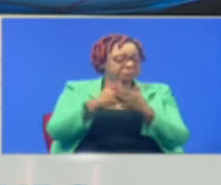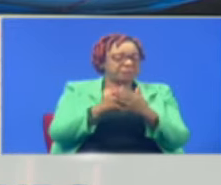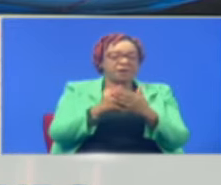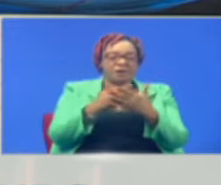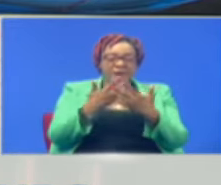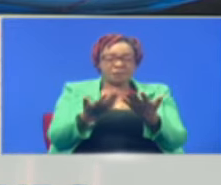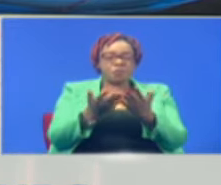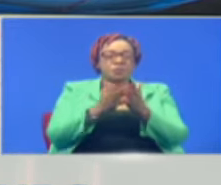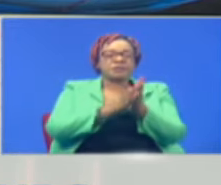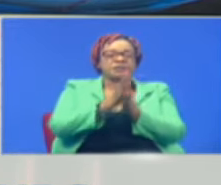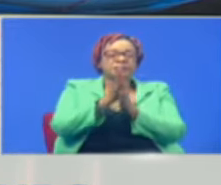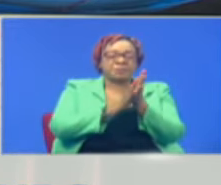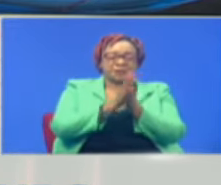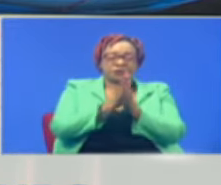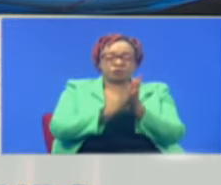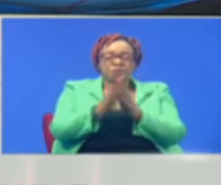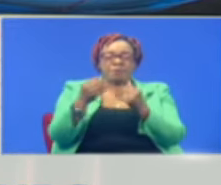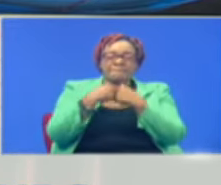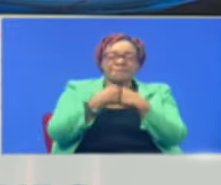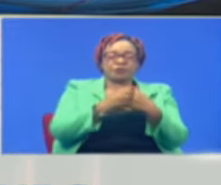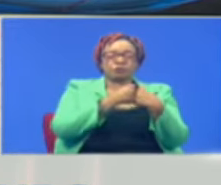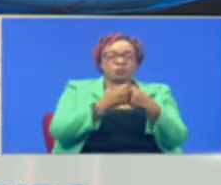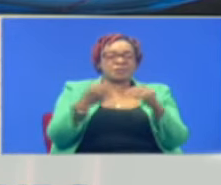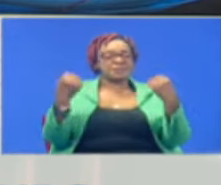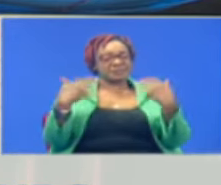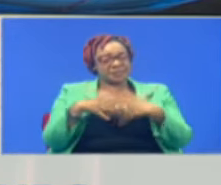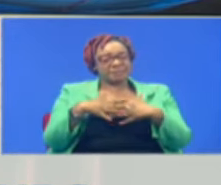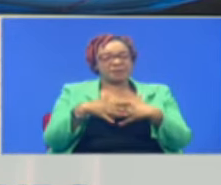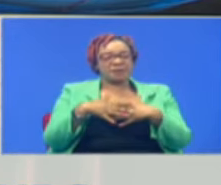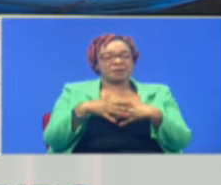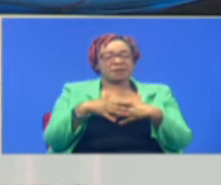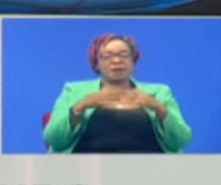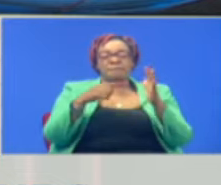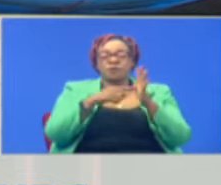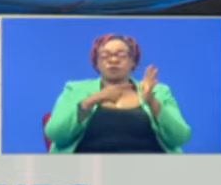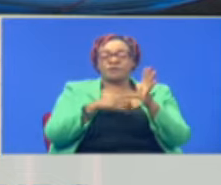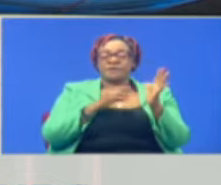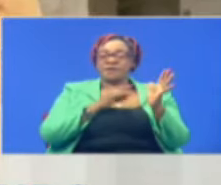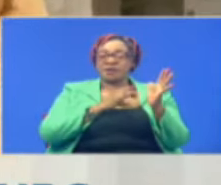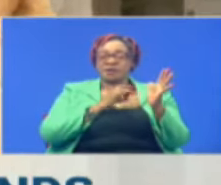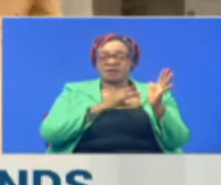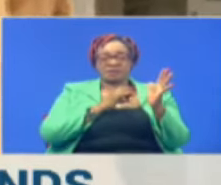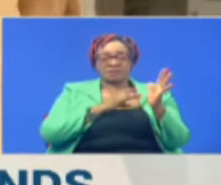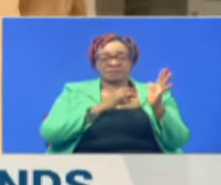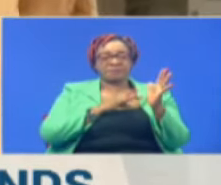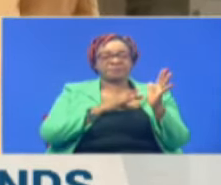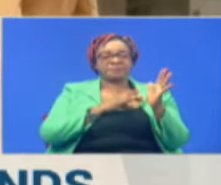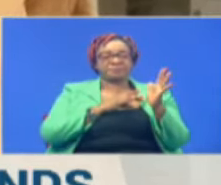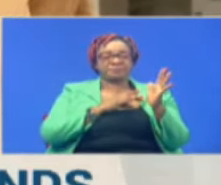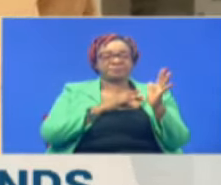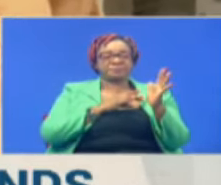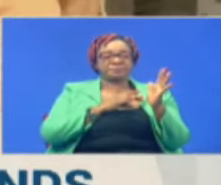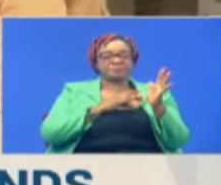inspiration, her battle with stigma, and her points of fear. Okay, I'm flattered.